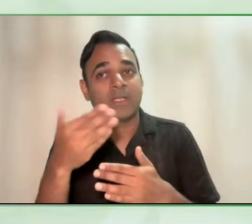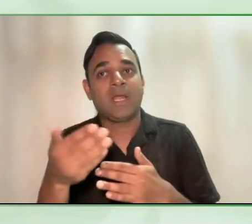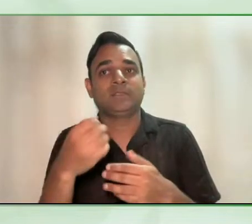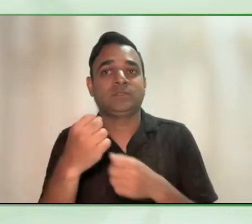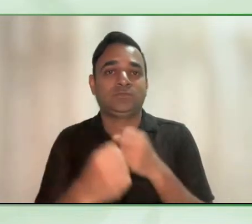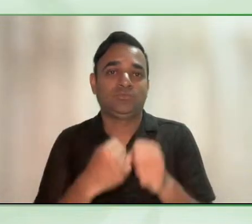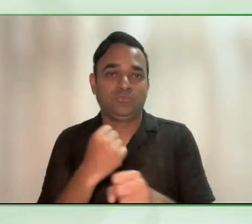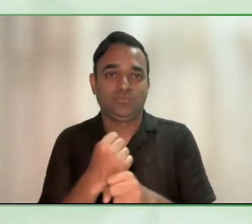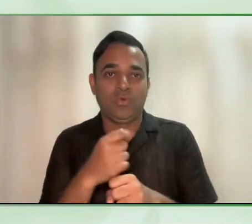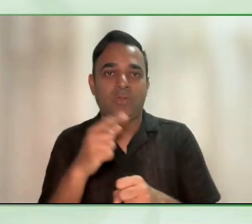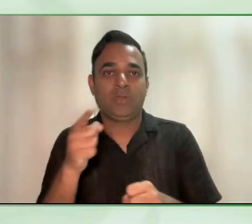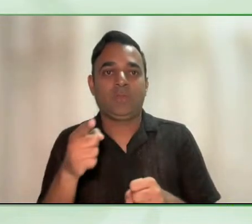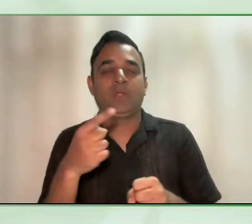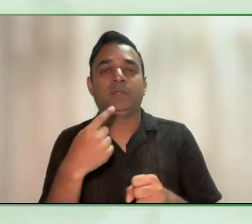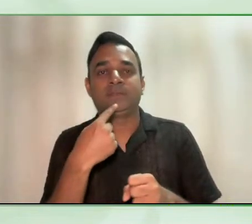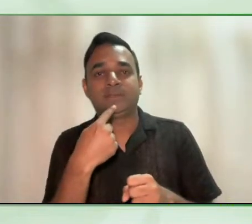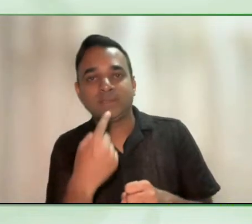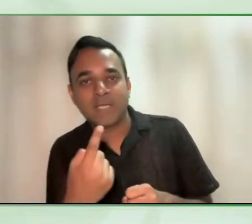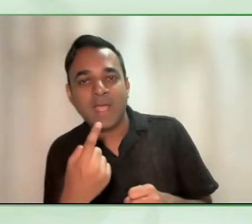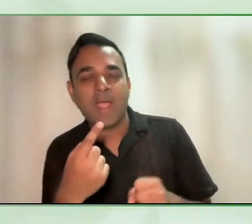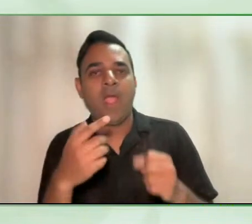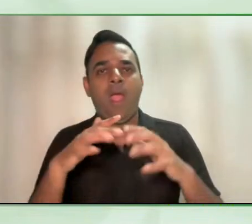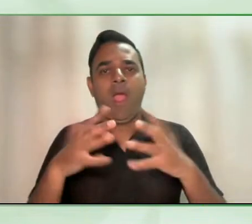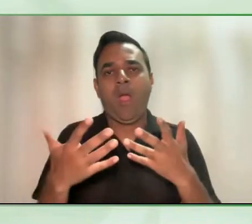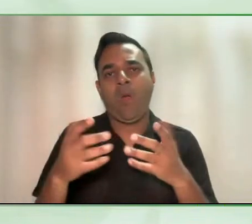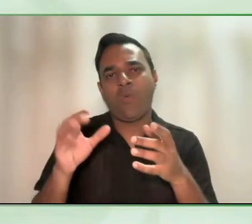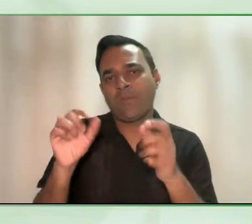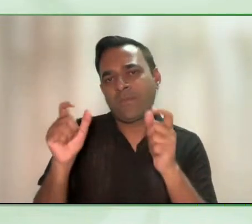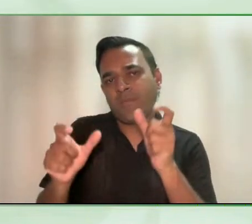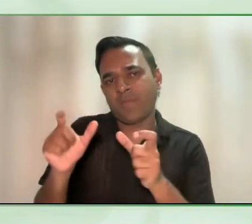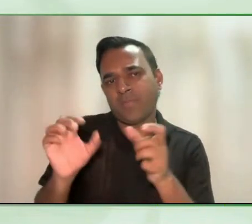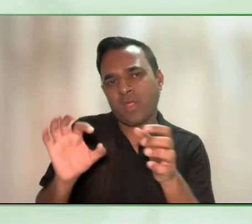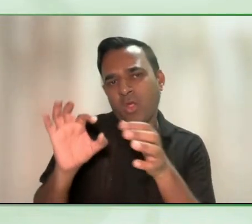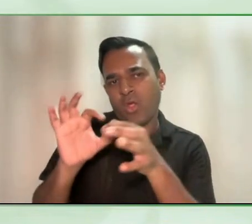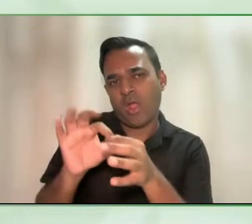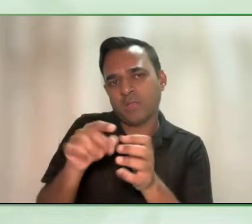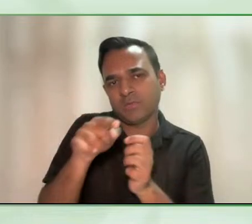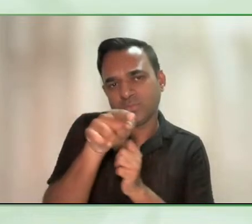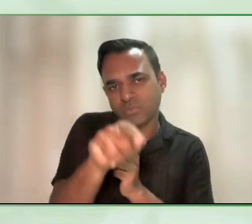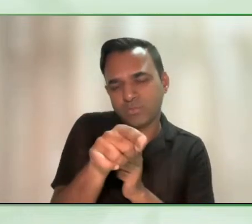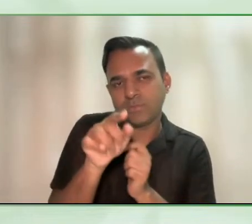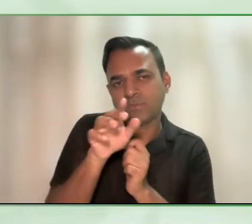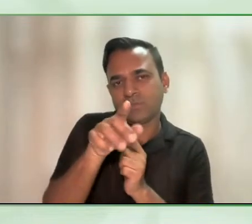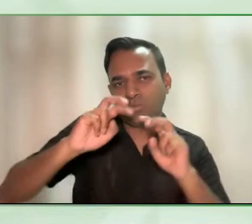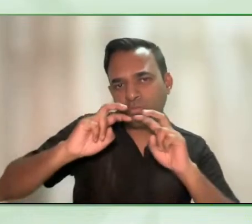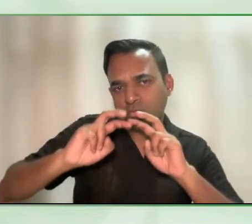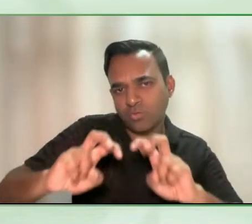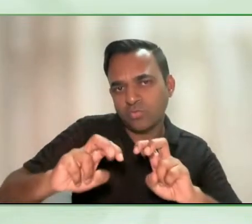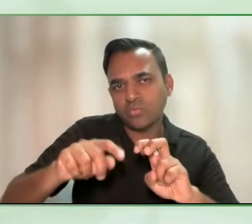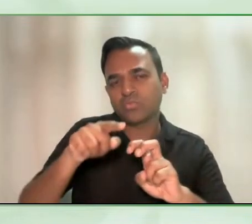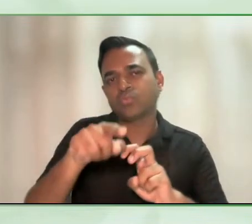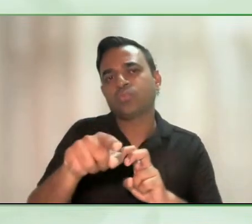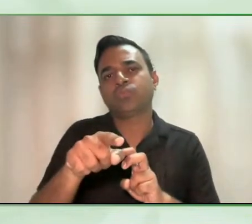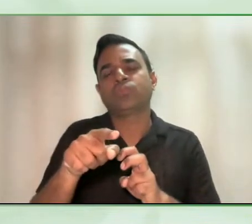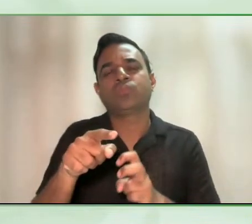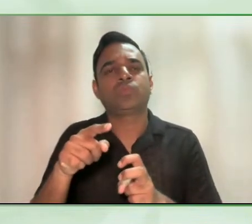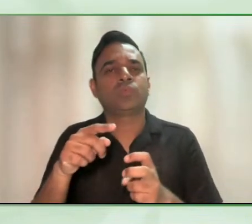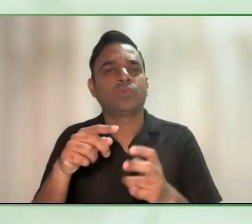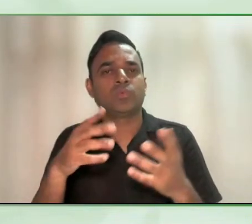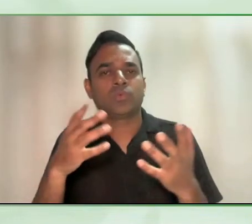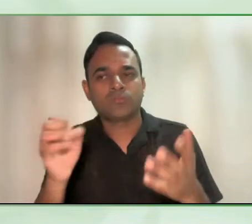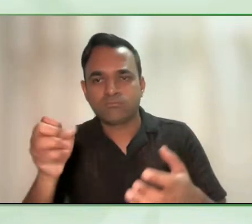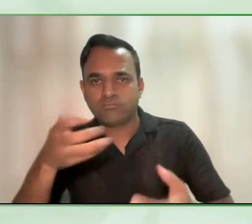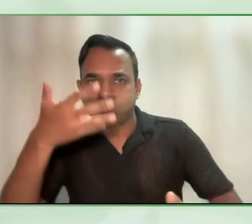research, which is spelled E-O-I-N. It's an Irish spelling, Nash, N-A-S-H. And of course, you can follow